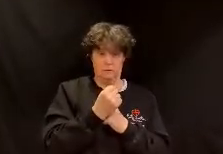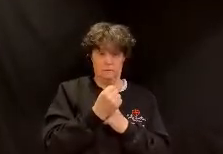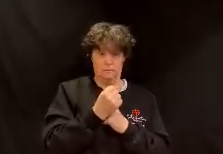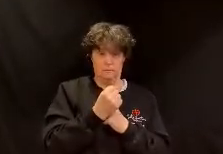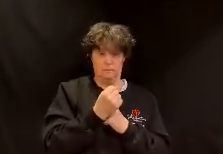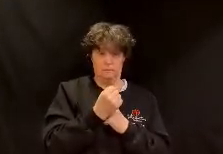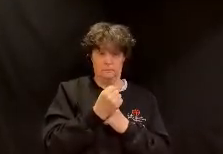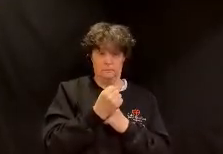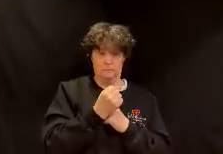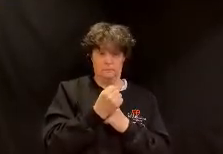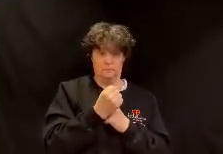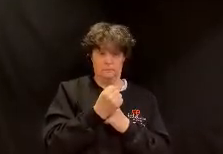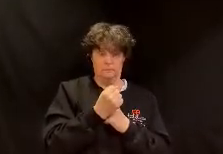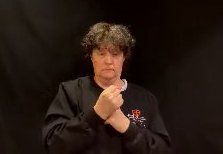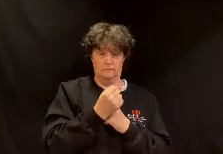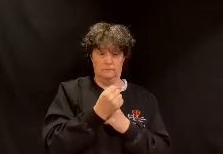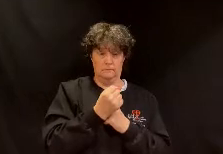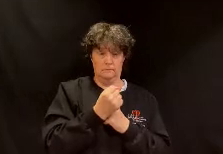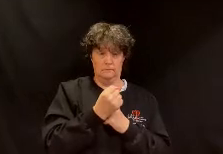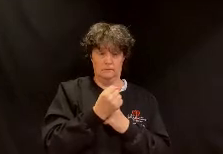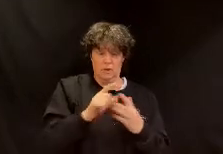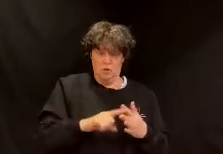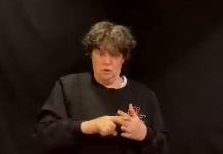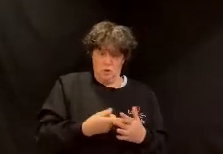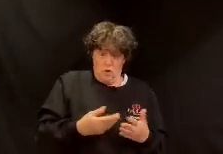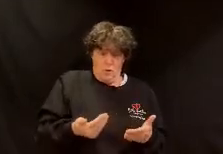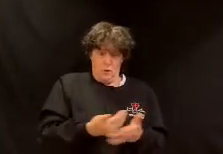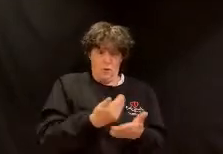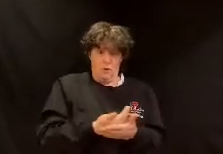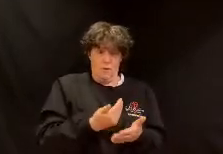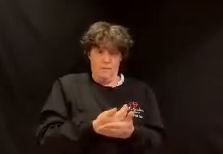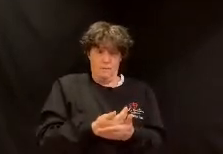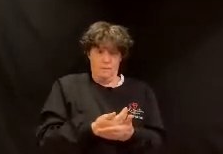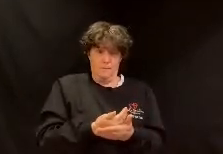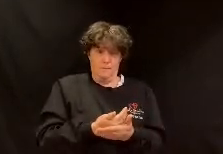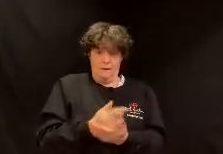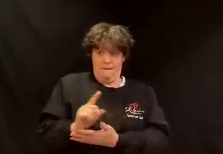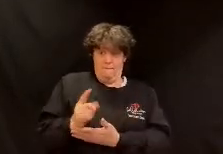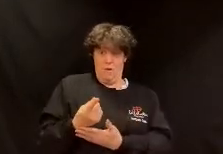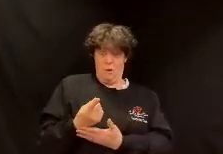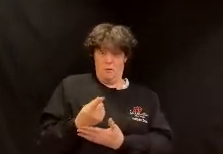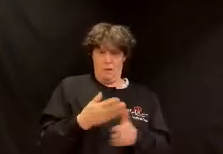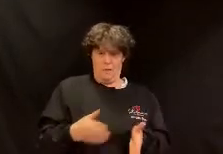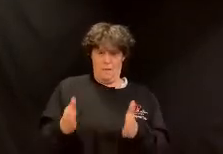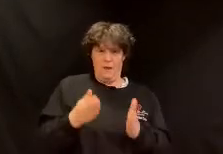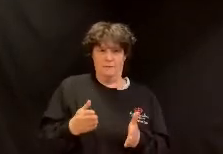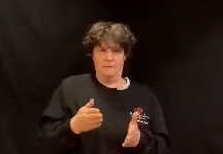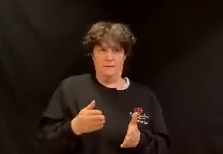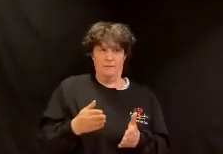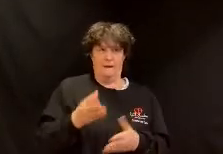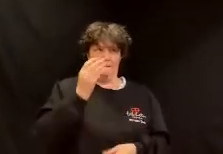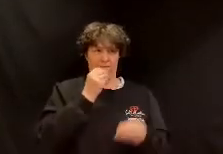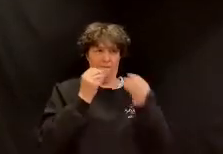Come on now. Reactivating what you got. So strategies. Number one is this. Feed your faith.